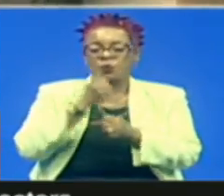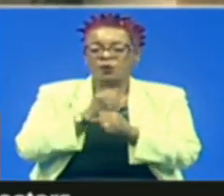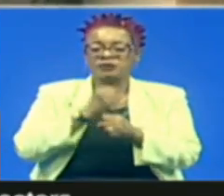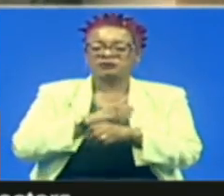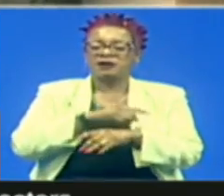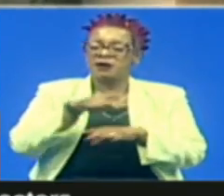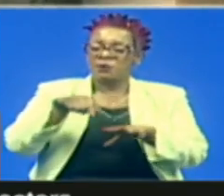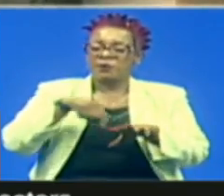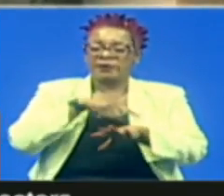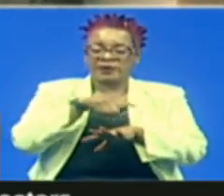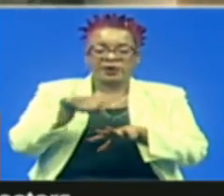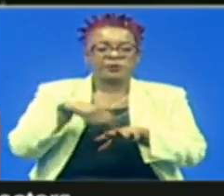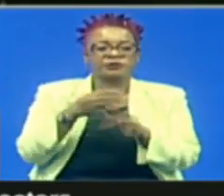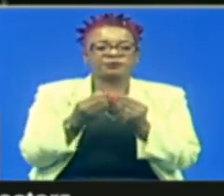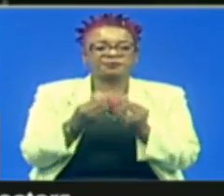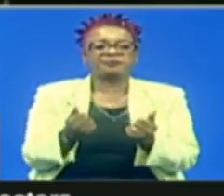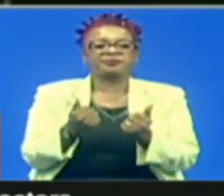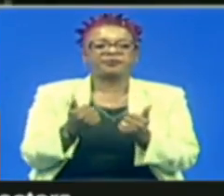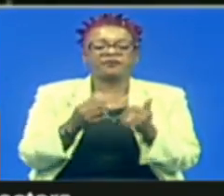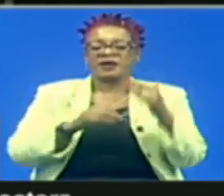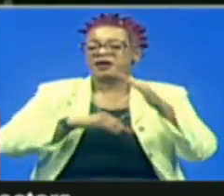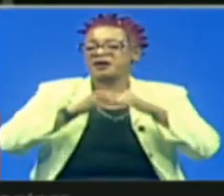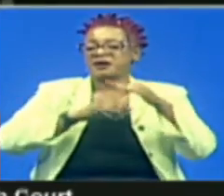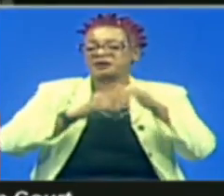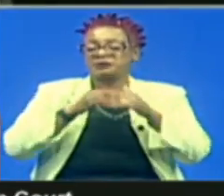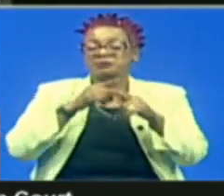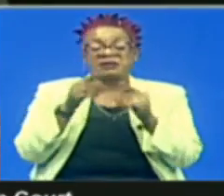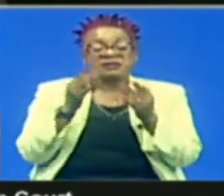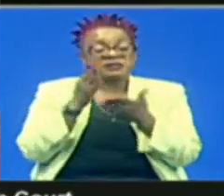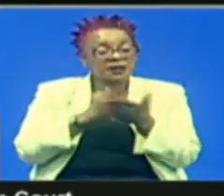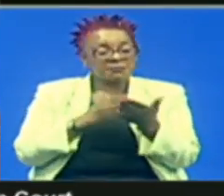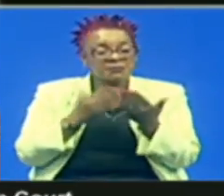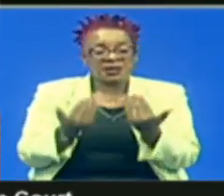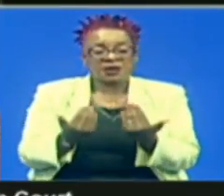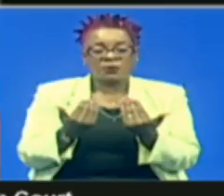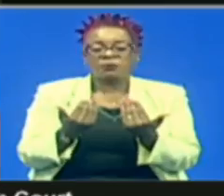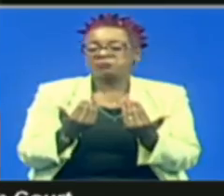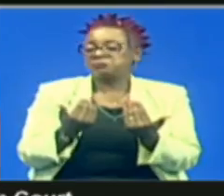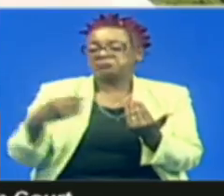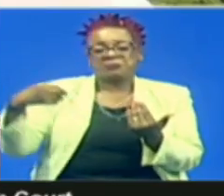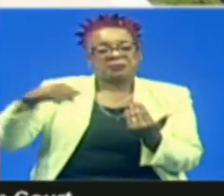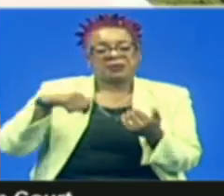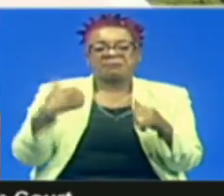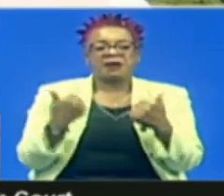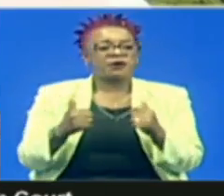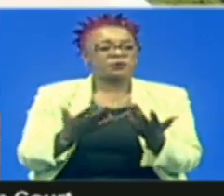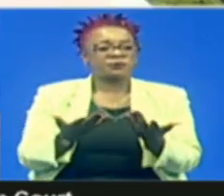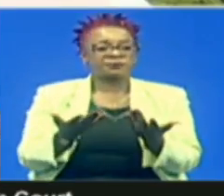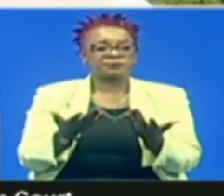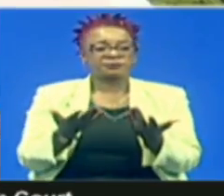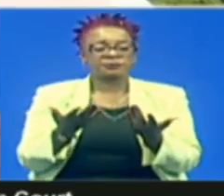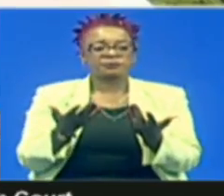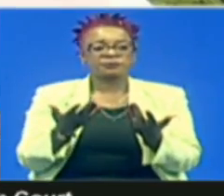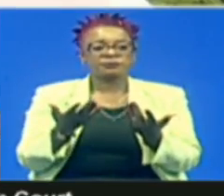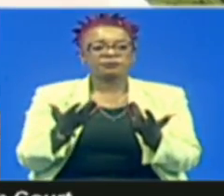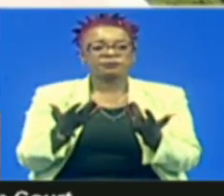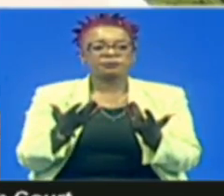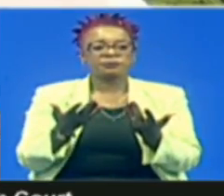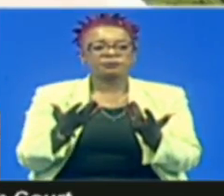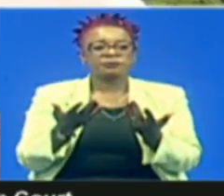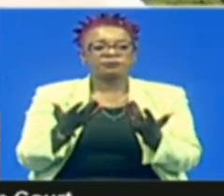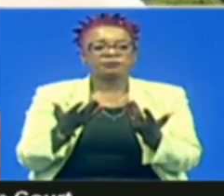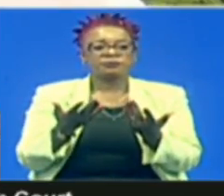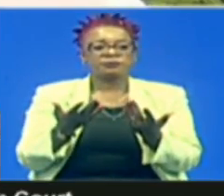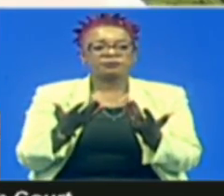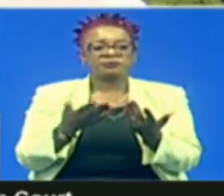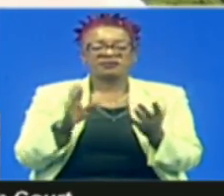hours to beat the deadline. But now some are decrying unpaid dues. Walikataa kutuambia the exact amount